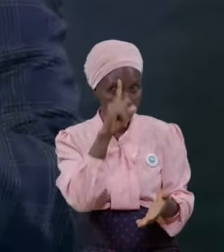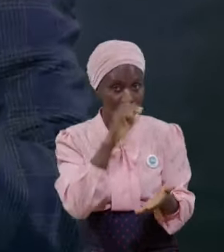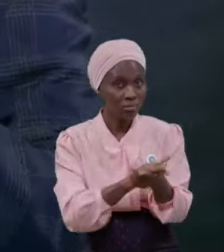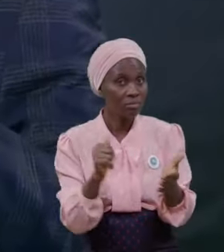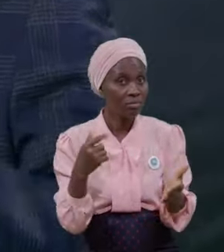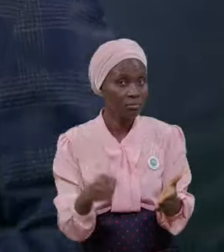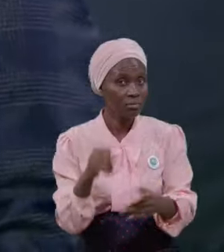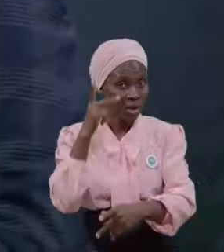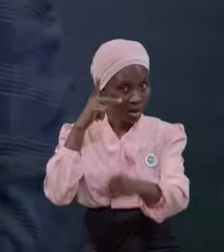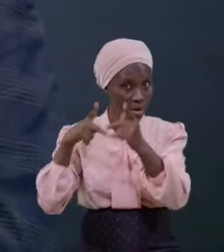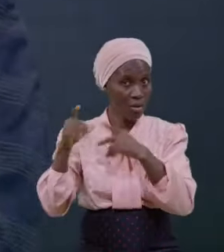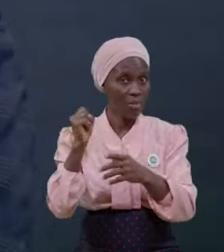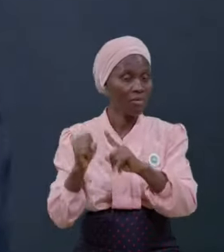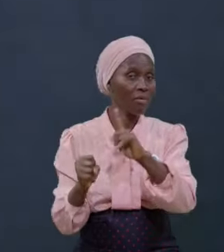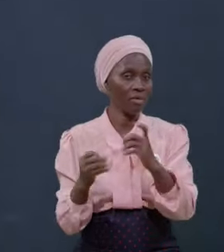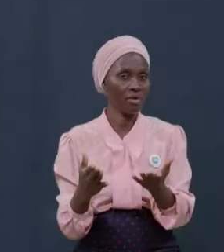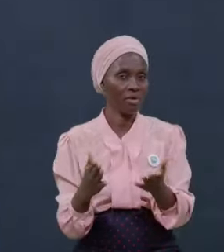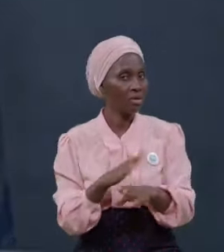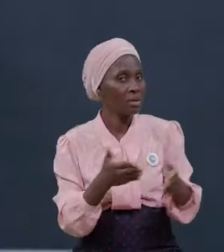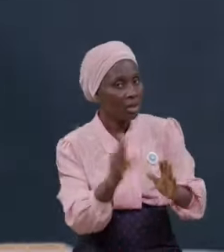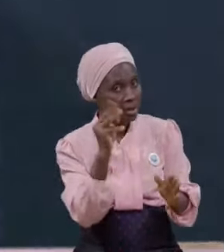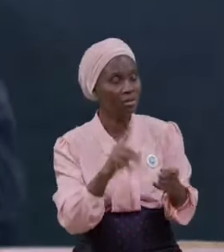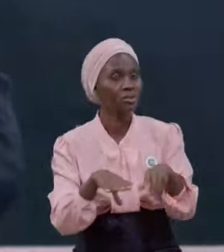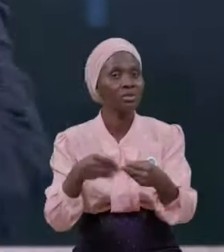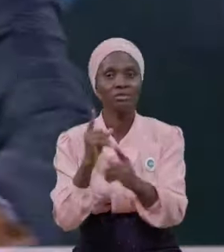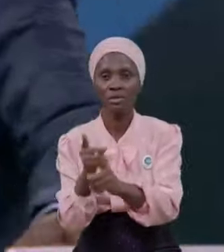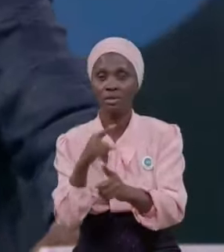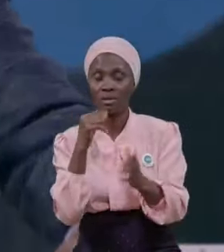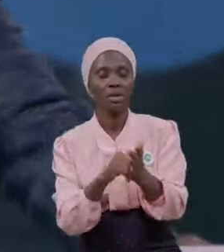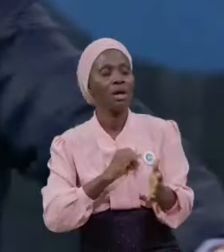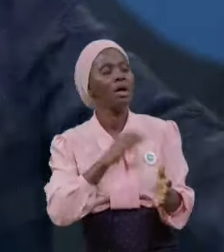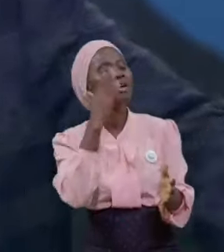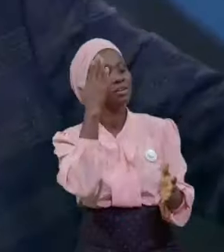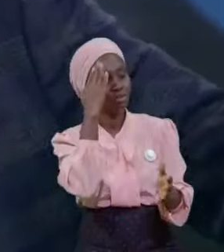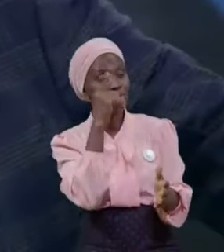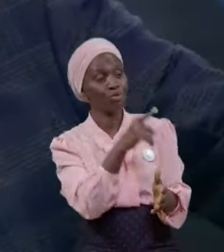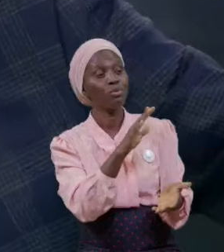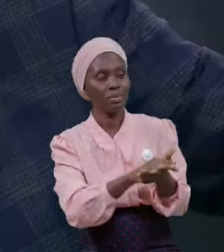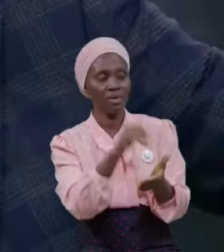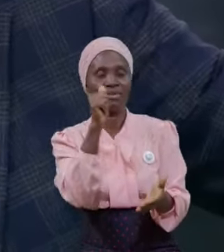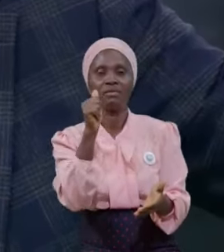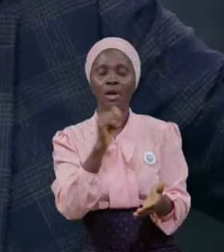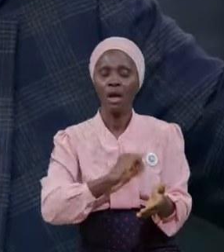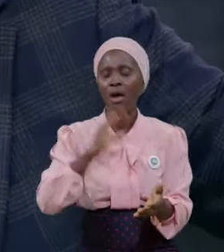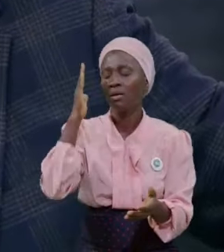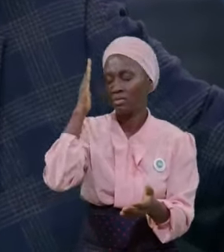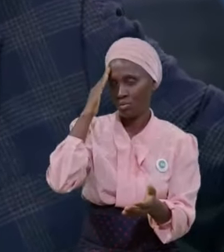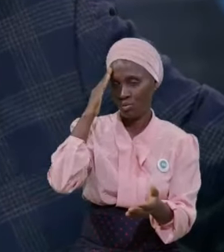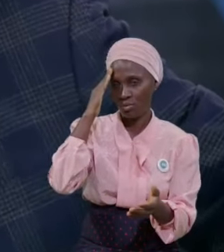said, I know thou believest. I know, king. I